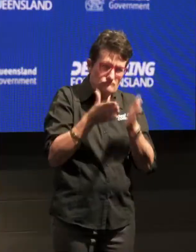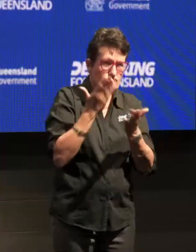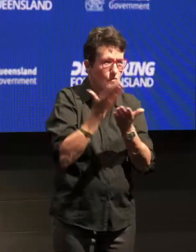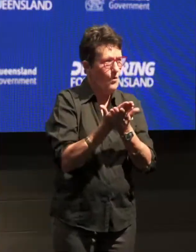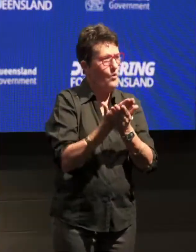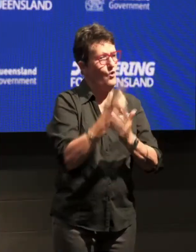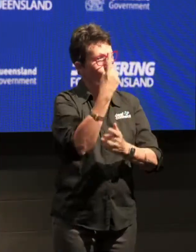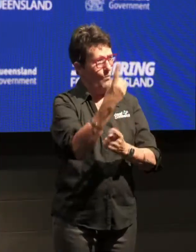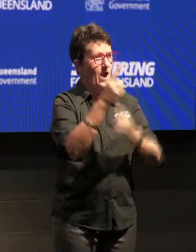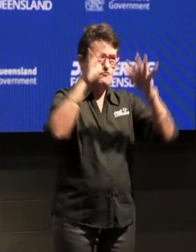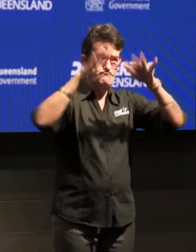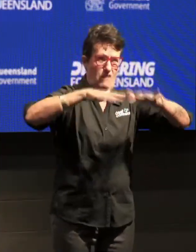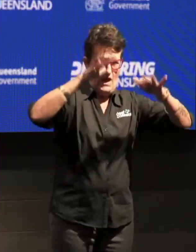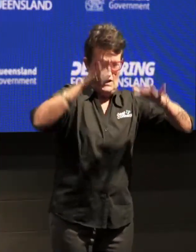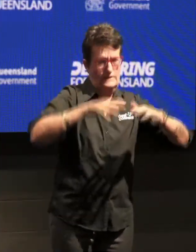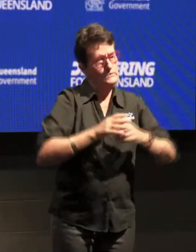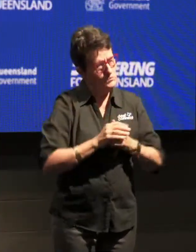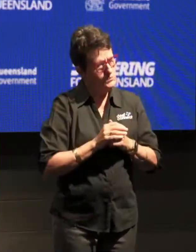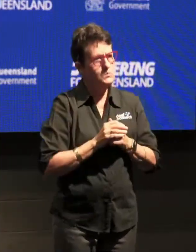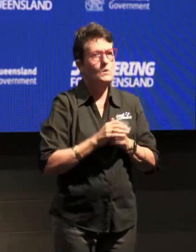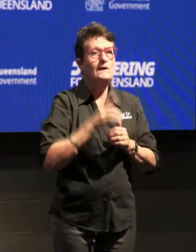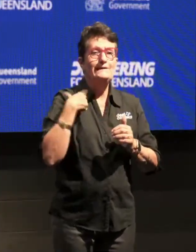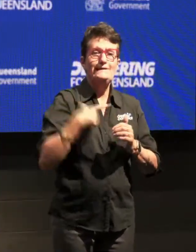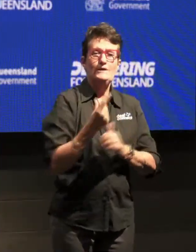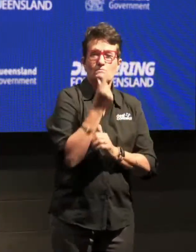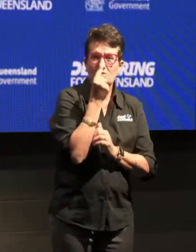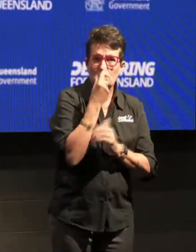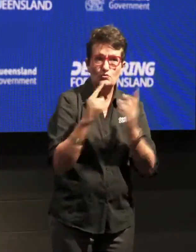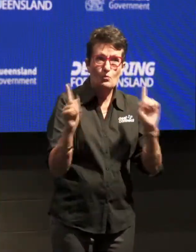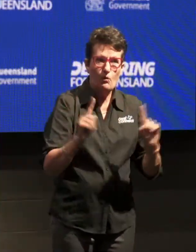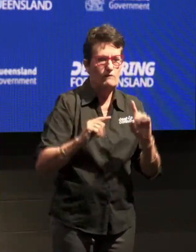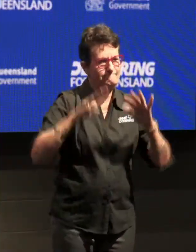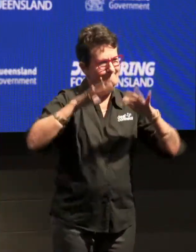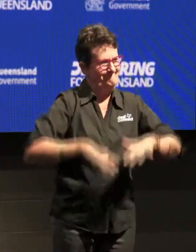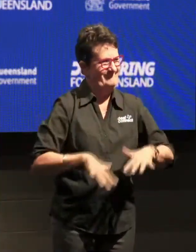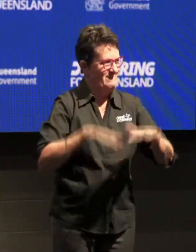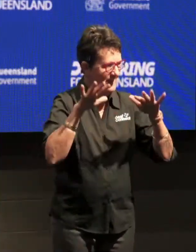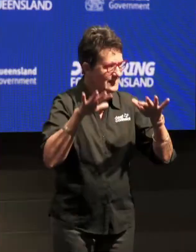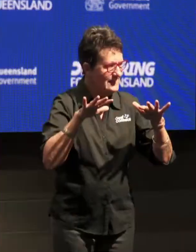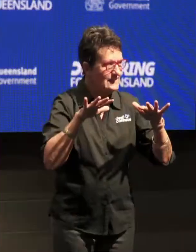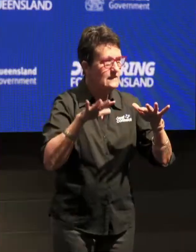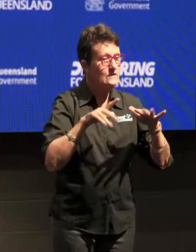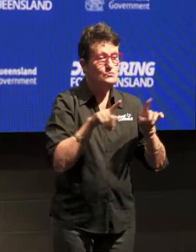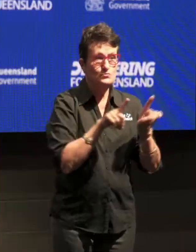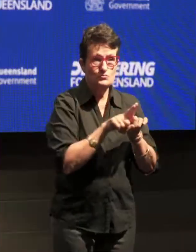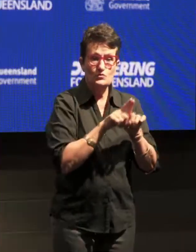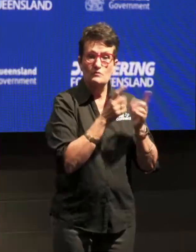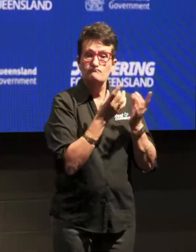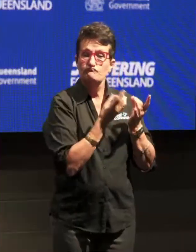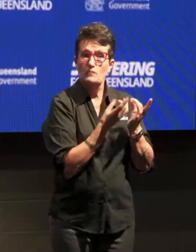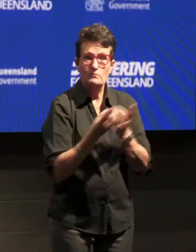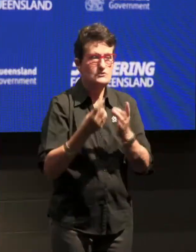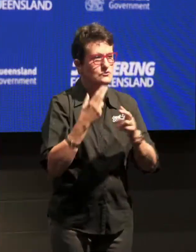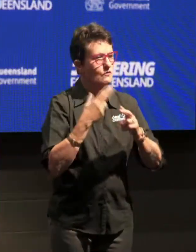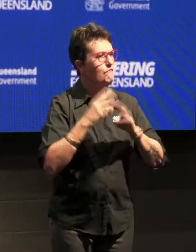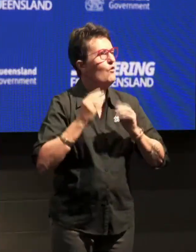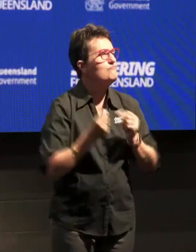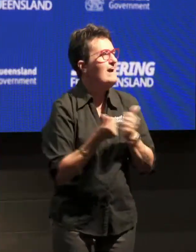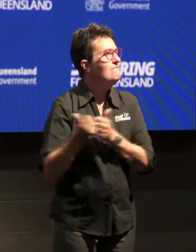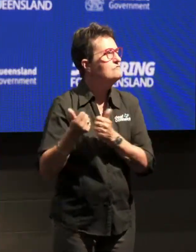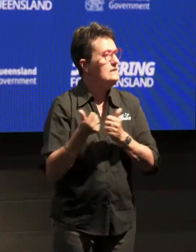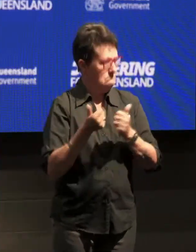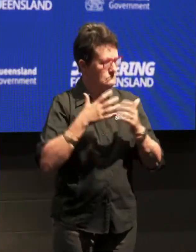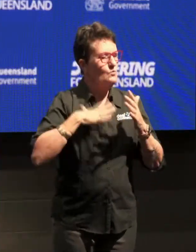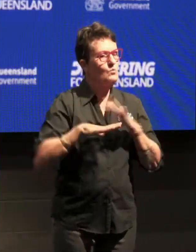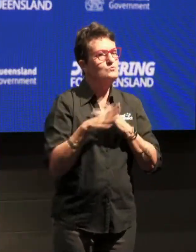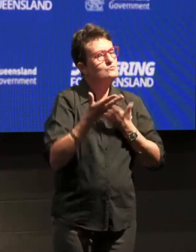One is obviously the rainfall, which leads to the potential for flooding, and then there's the preparations for the recovery. They're the three areas